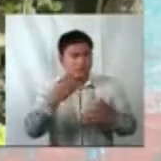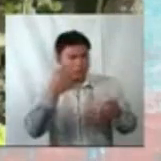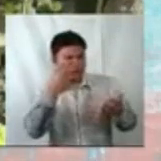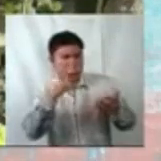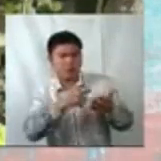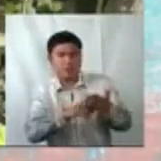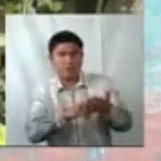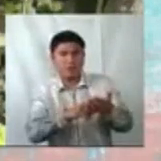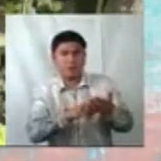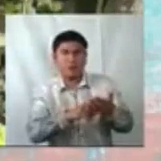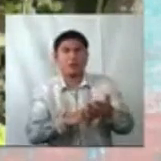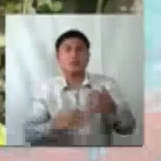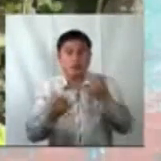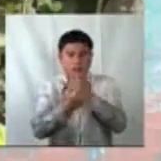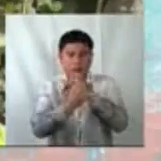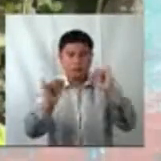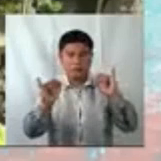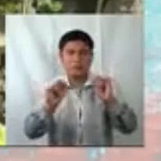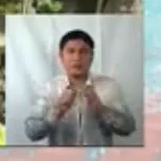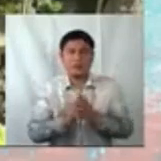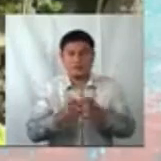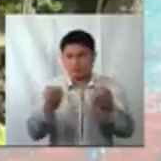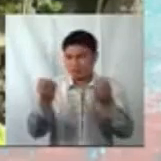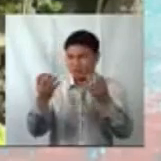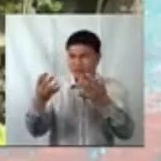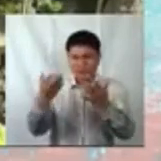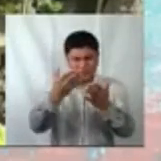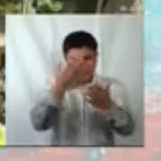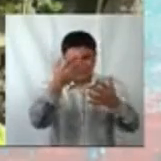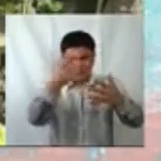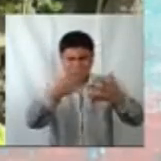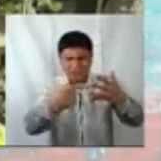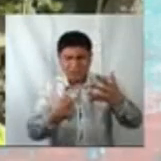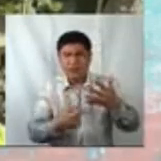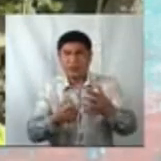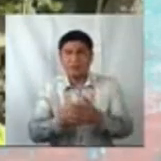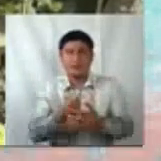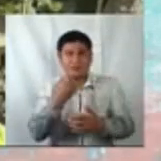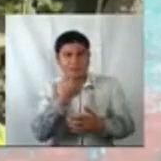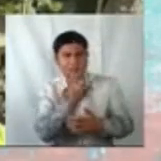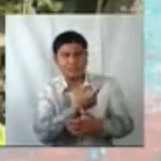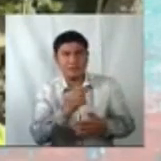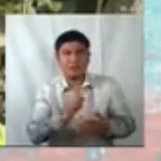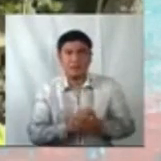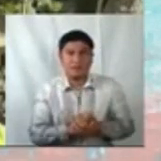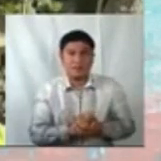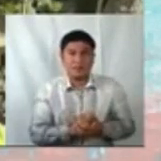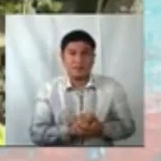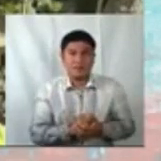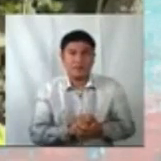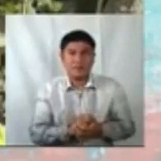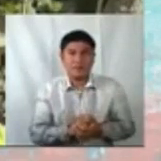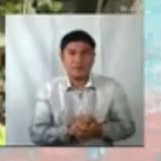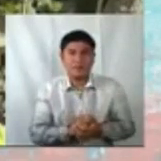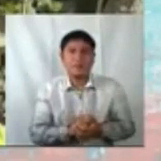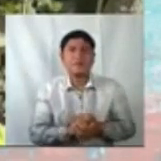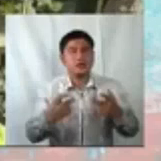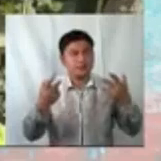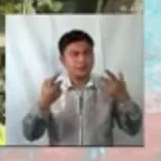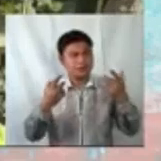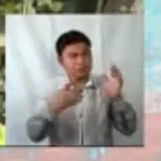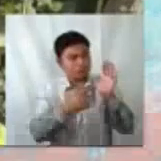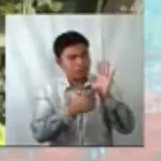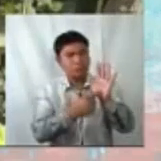were already independent in many ways. At sinabi dito sa first paragraph, that we have demonstrated